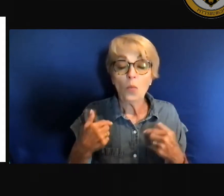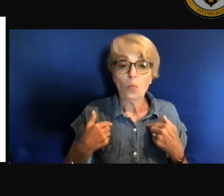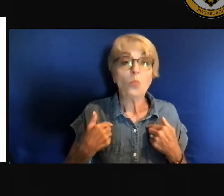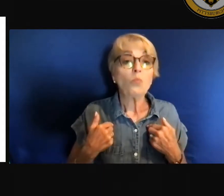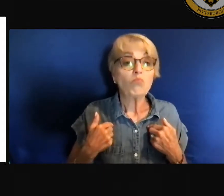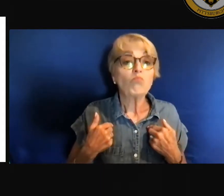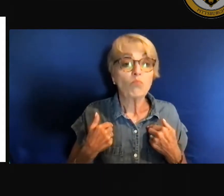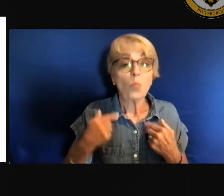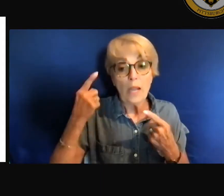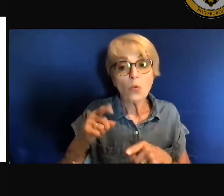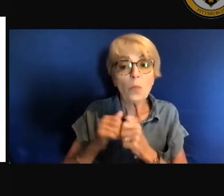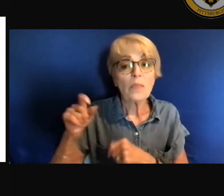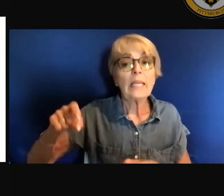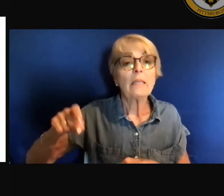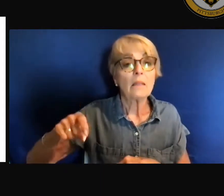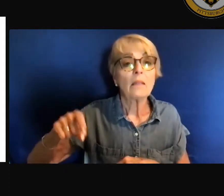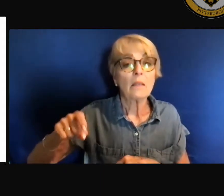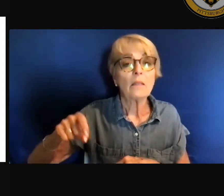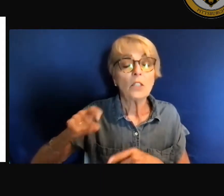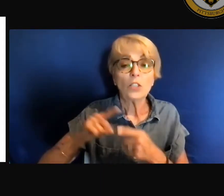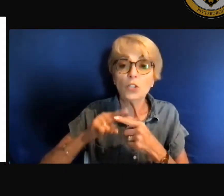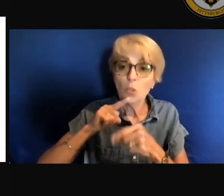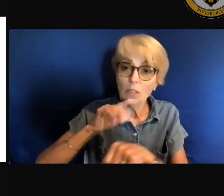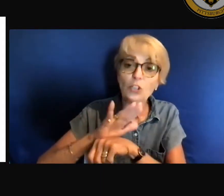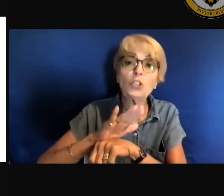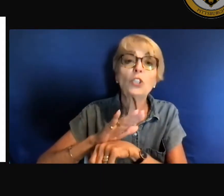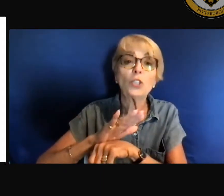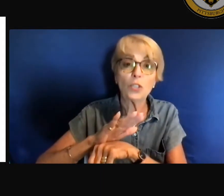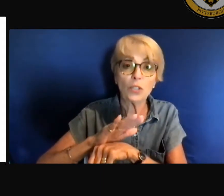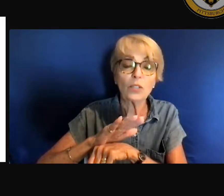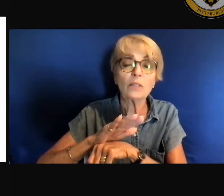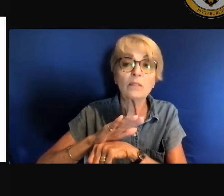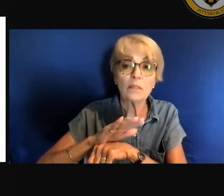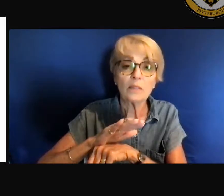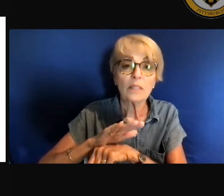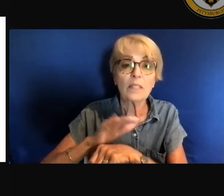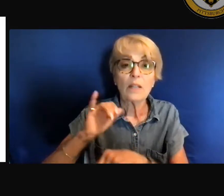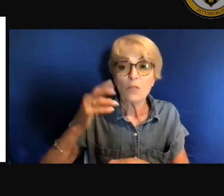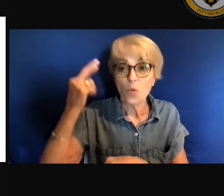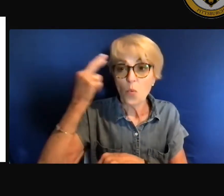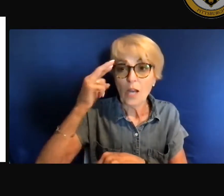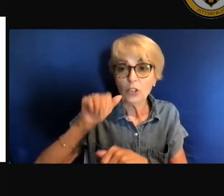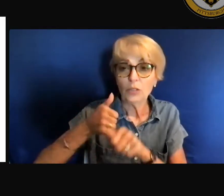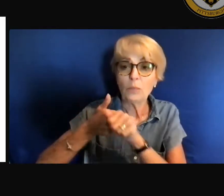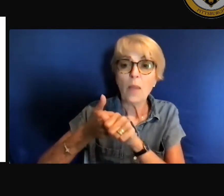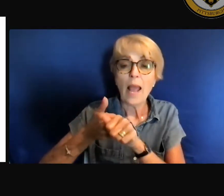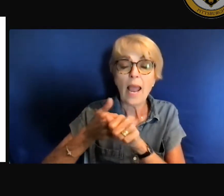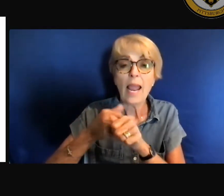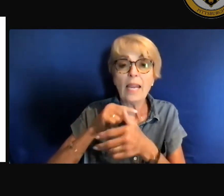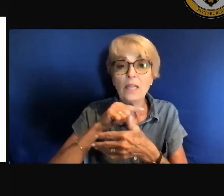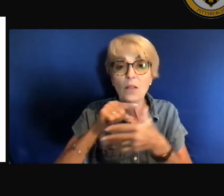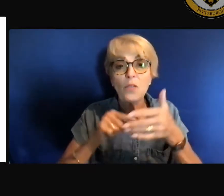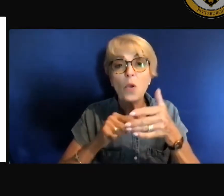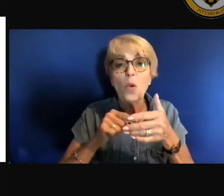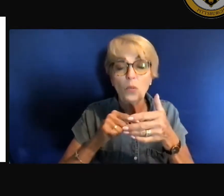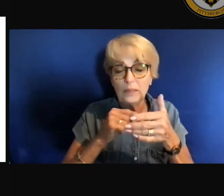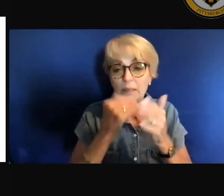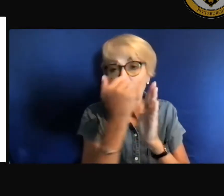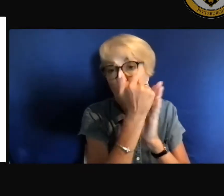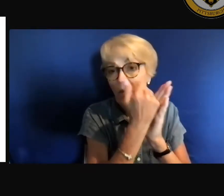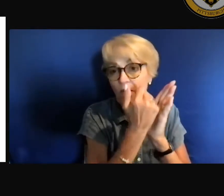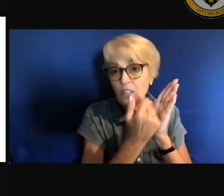to ensure that the rationale behind those provisions is